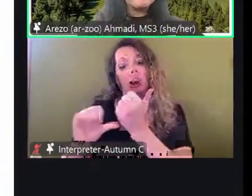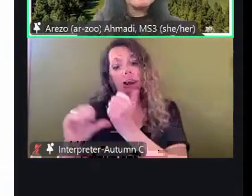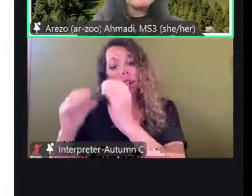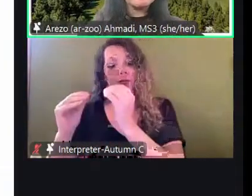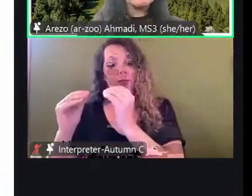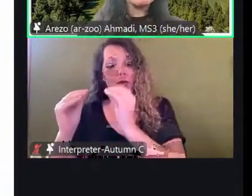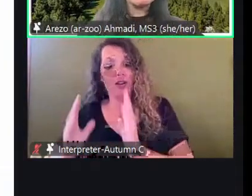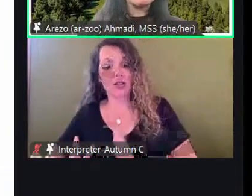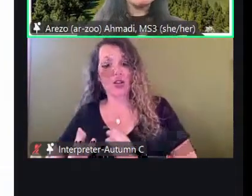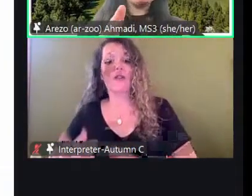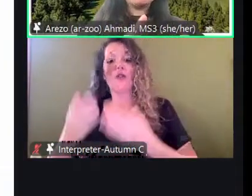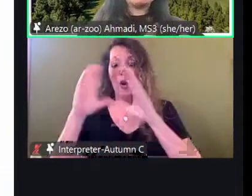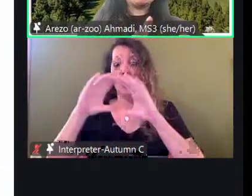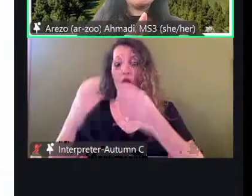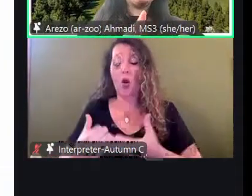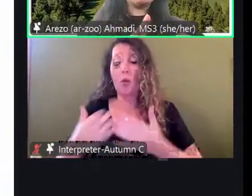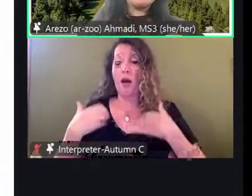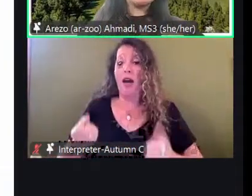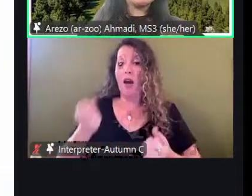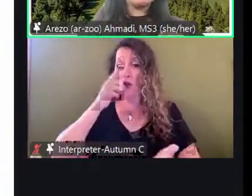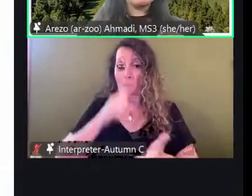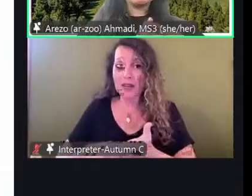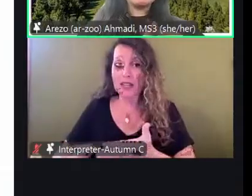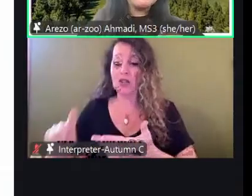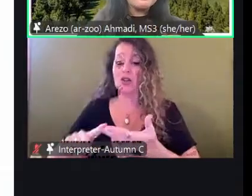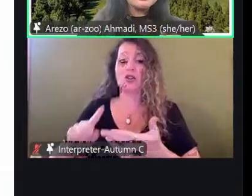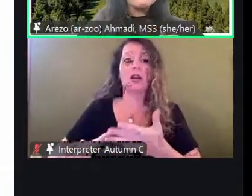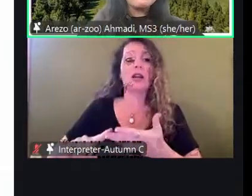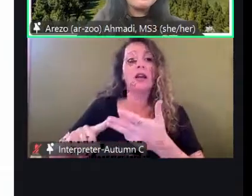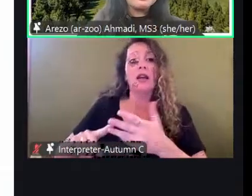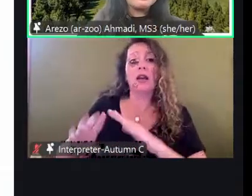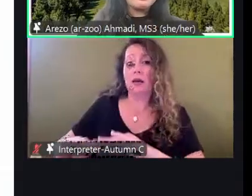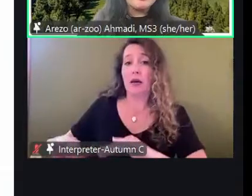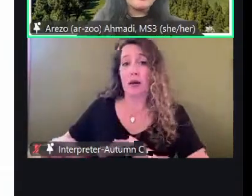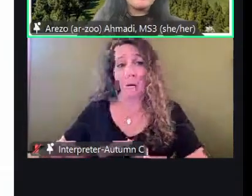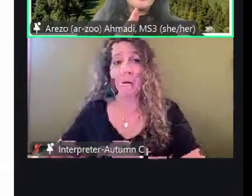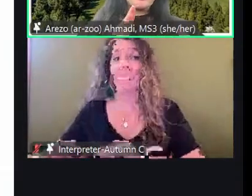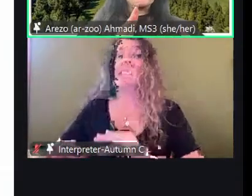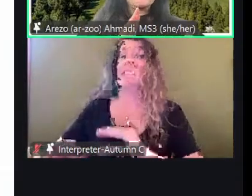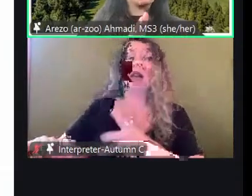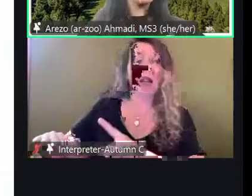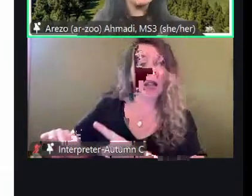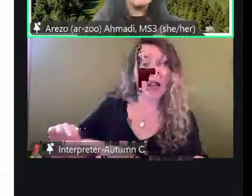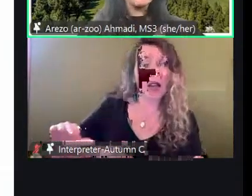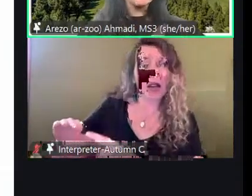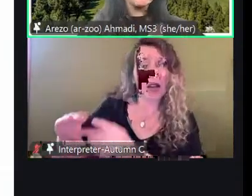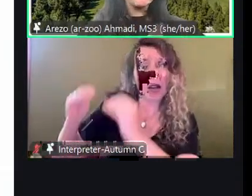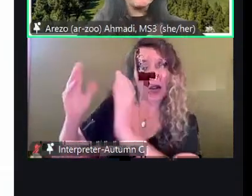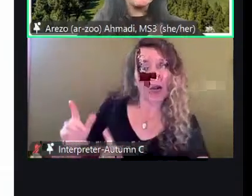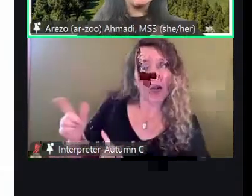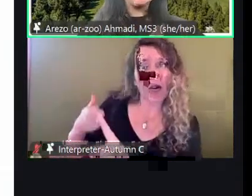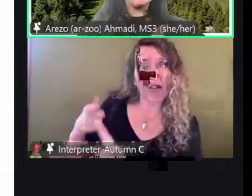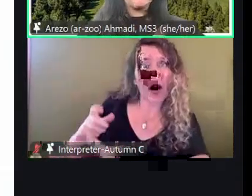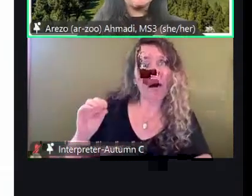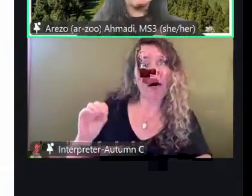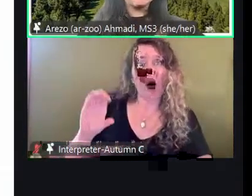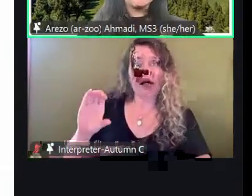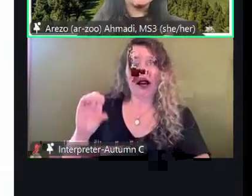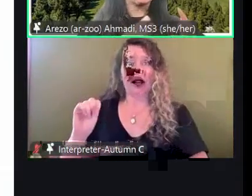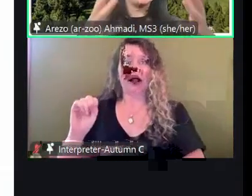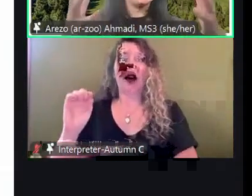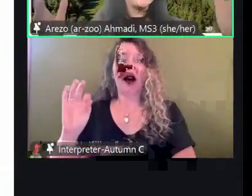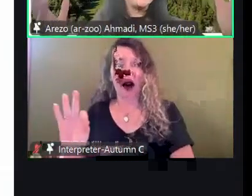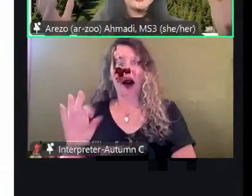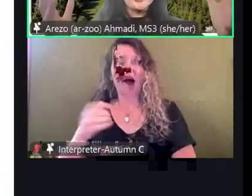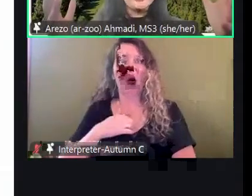health research, we had a pediatric otolaryngologist from UCSF, we had a fourth-year medical student who